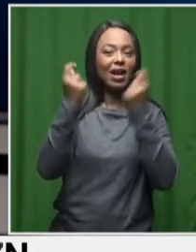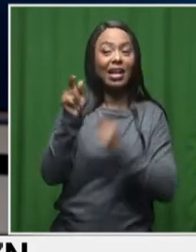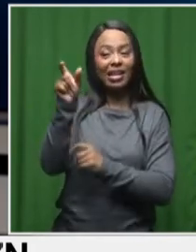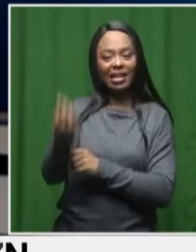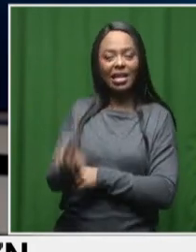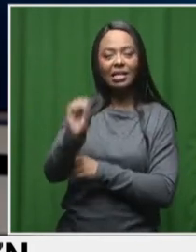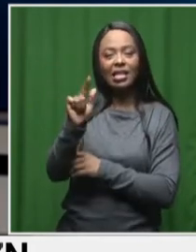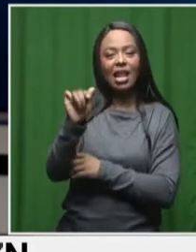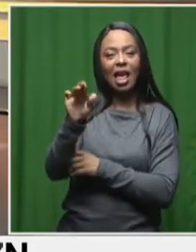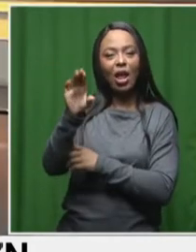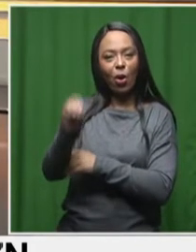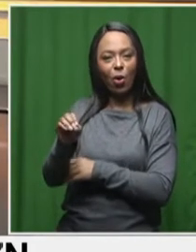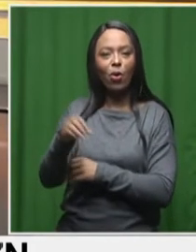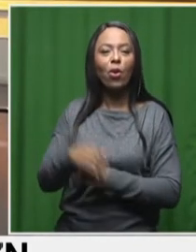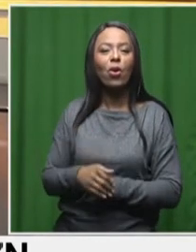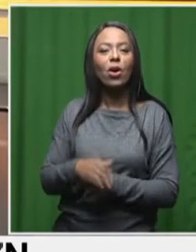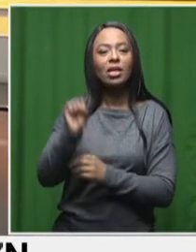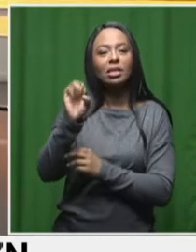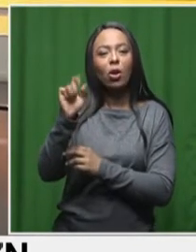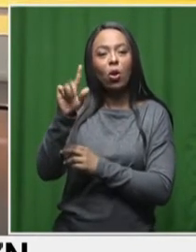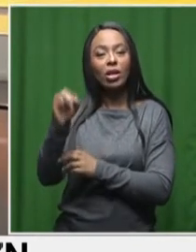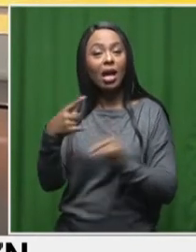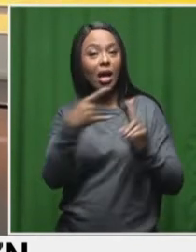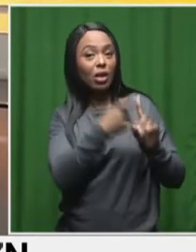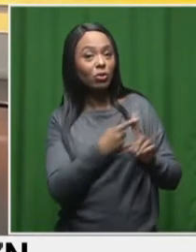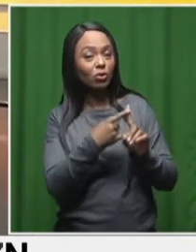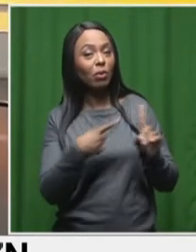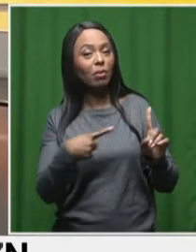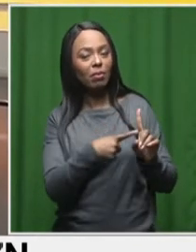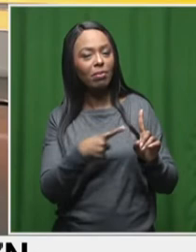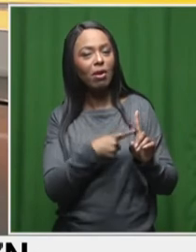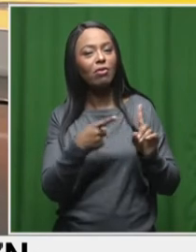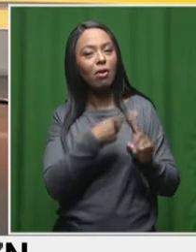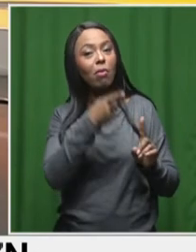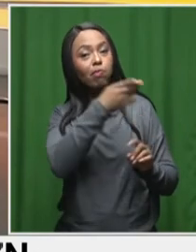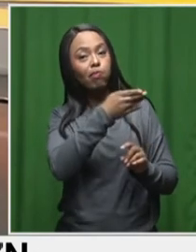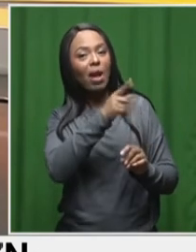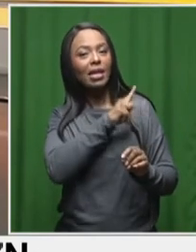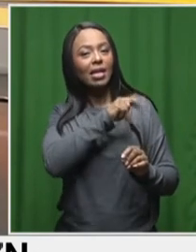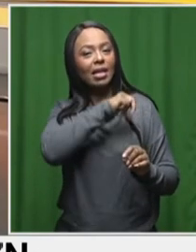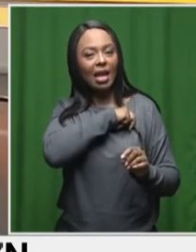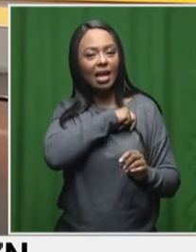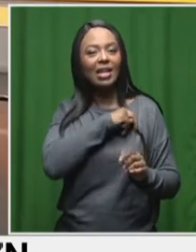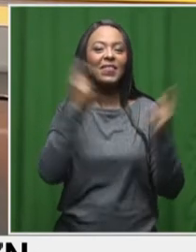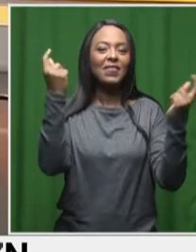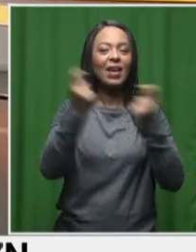Selayla Silota. And then, of course, on Zoom all the way in KZN was, of course, the